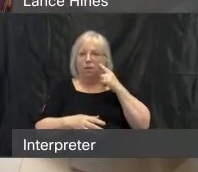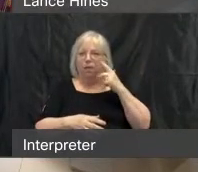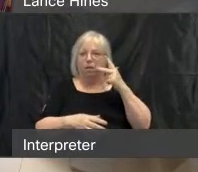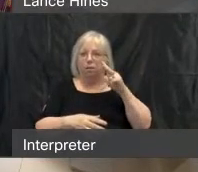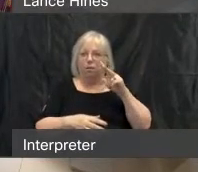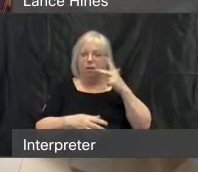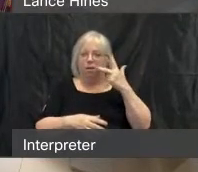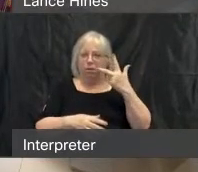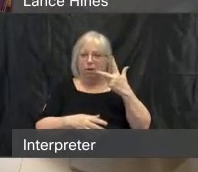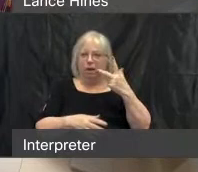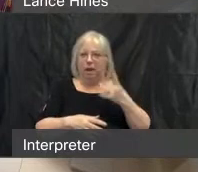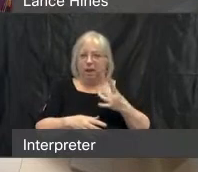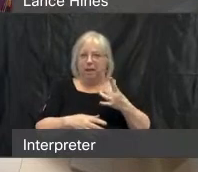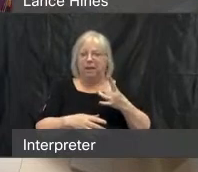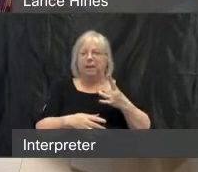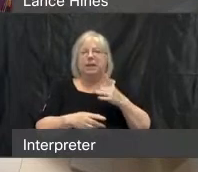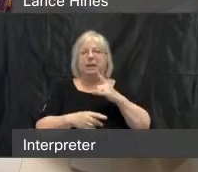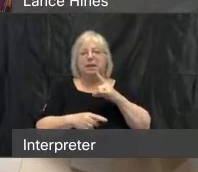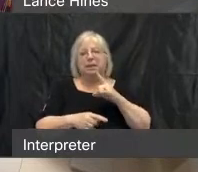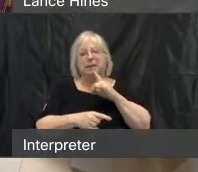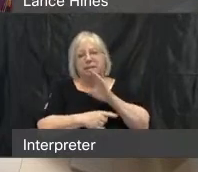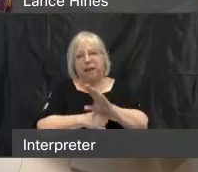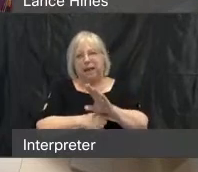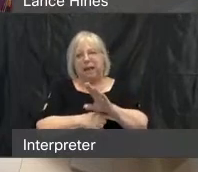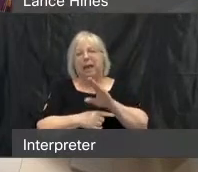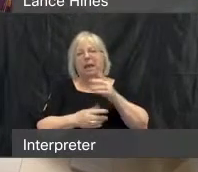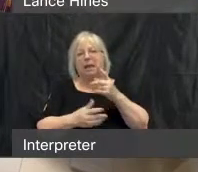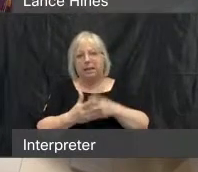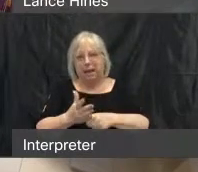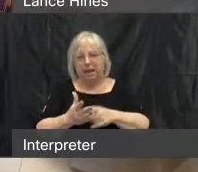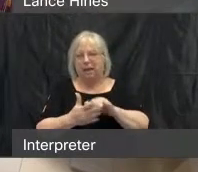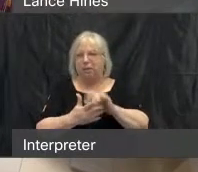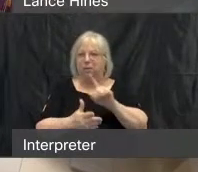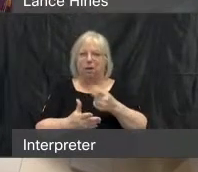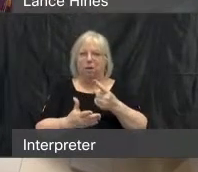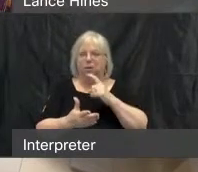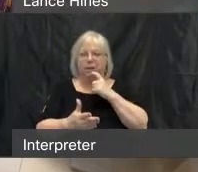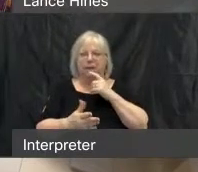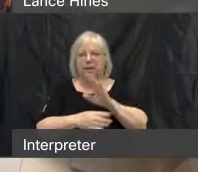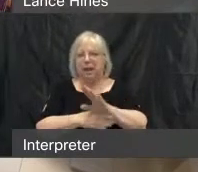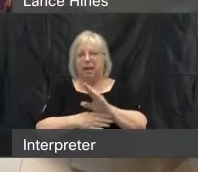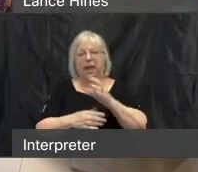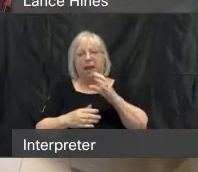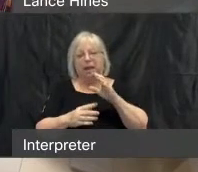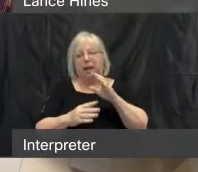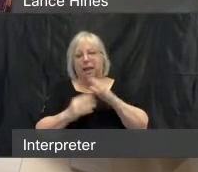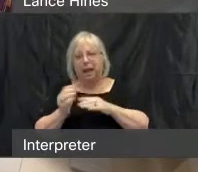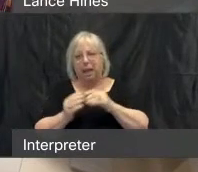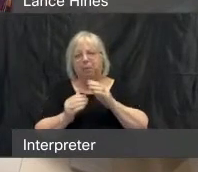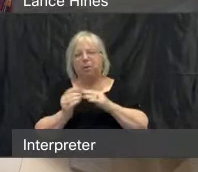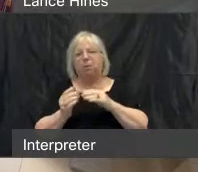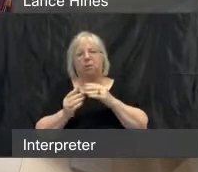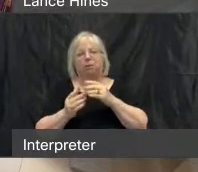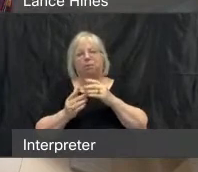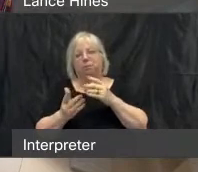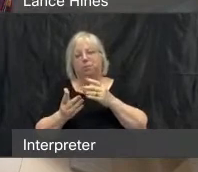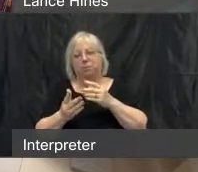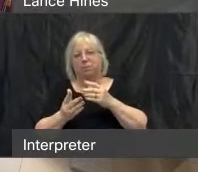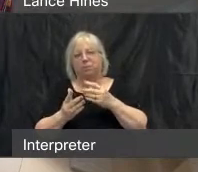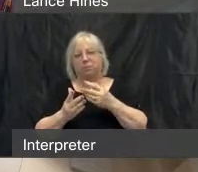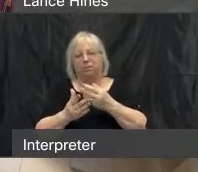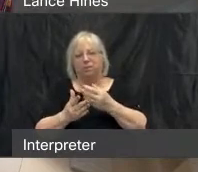3/8-cent dedicated capital tax, that was the only dedicated capital funding that we have had